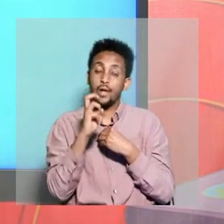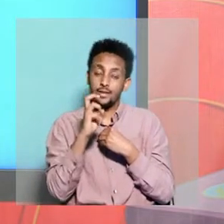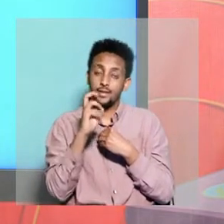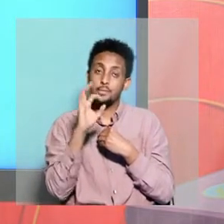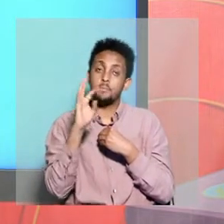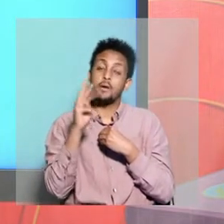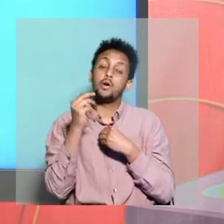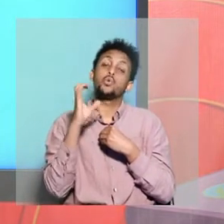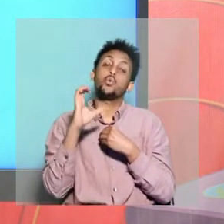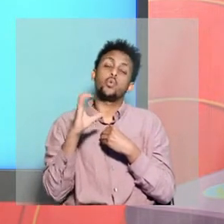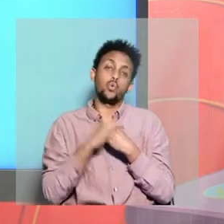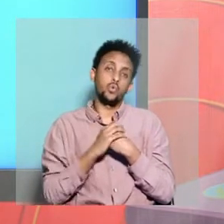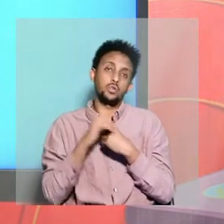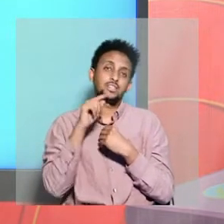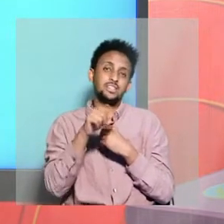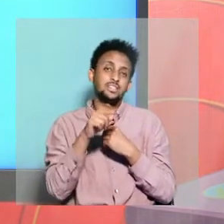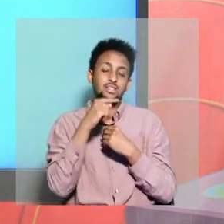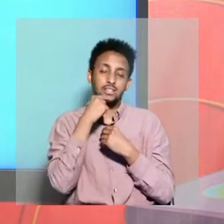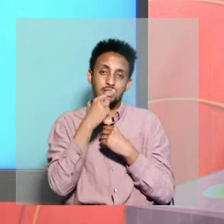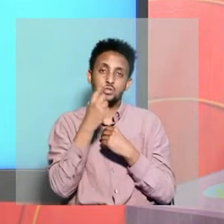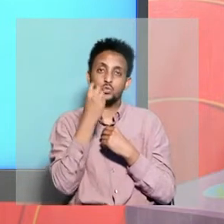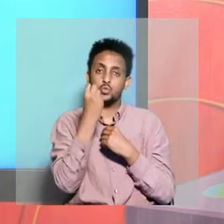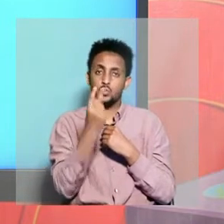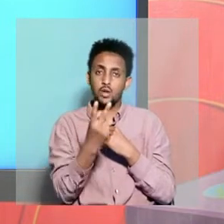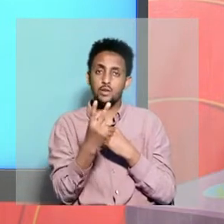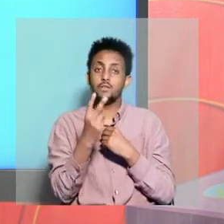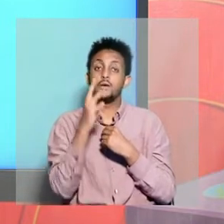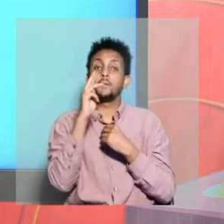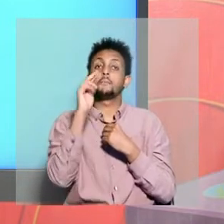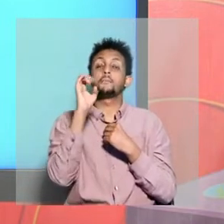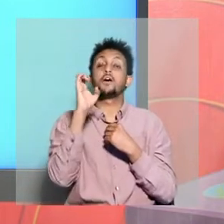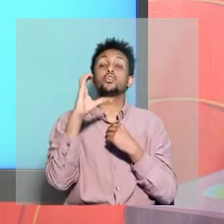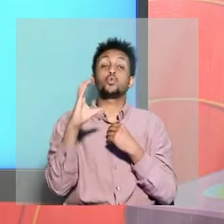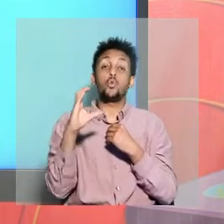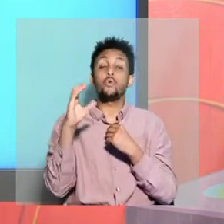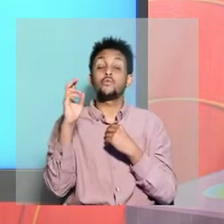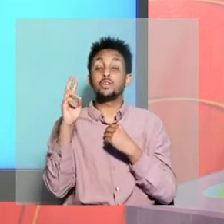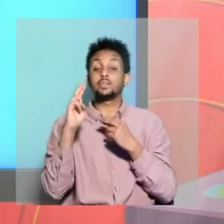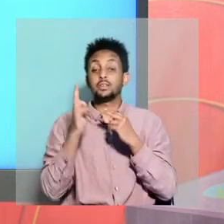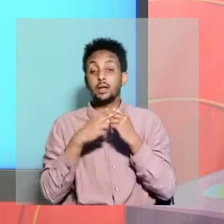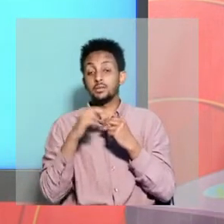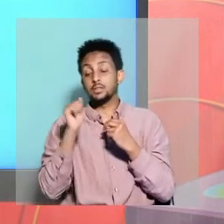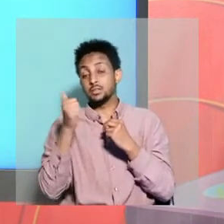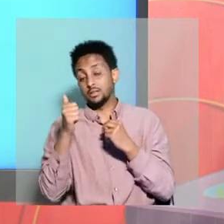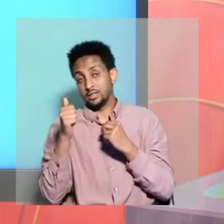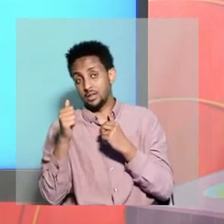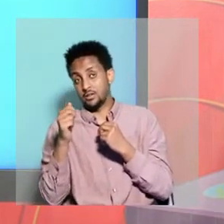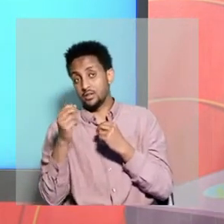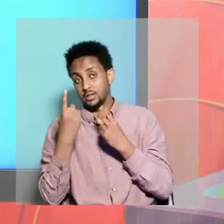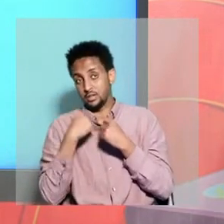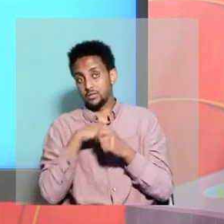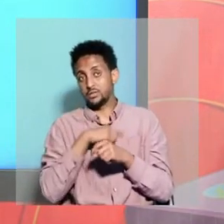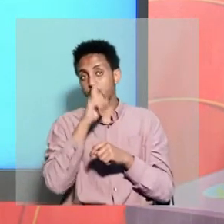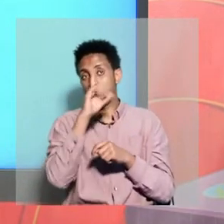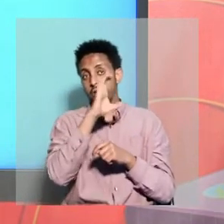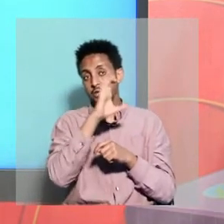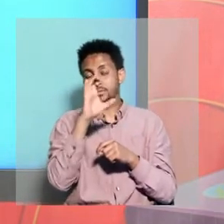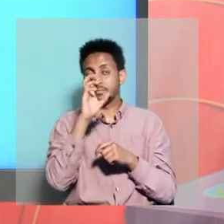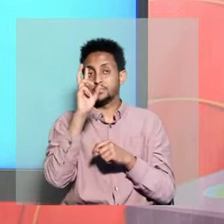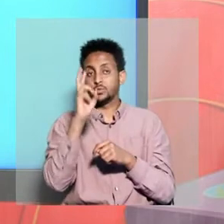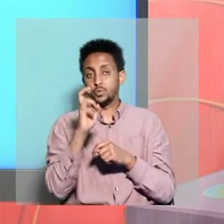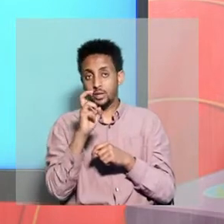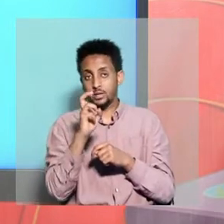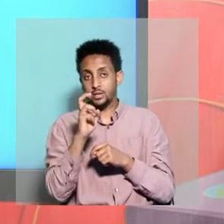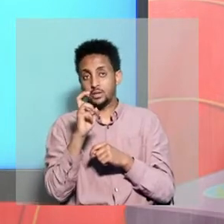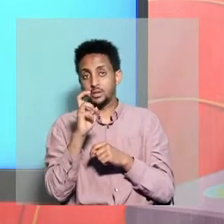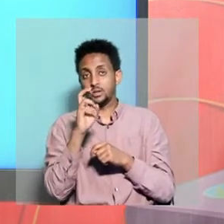120 microcoulomb. So it says 12 microfarad multiplied by 10 volt gives us